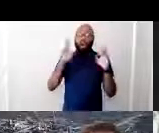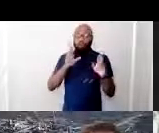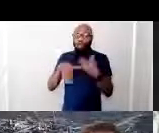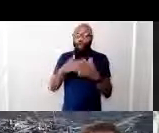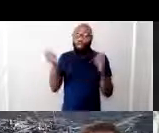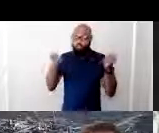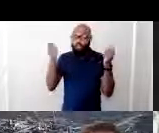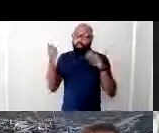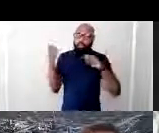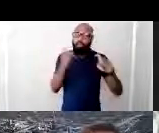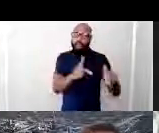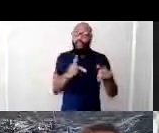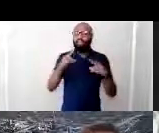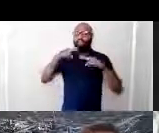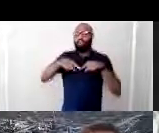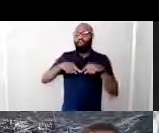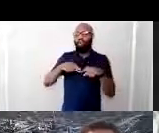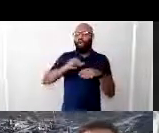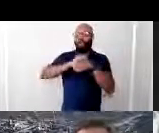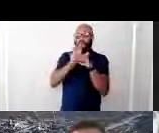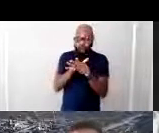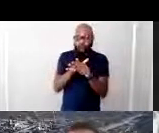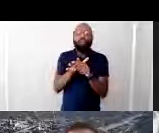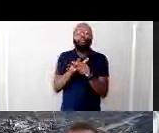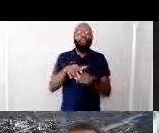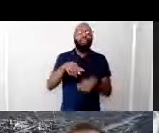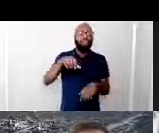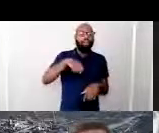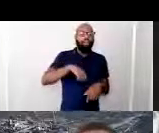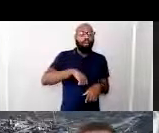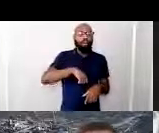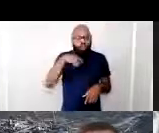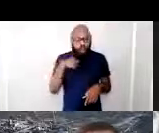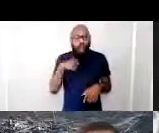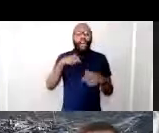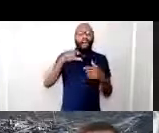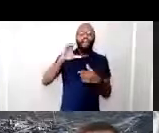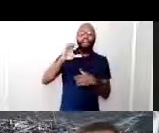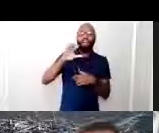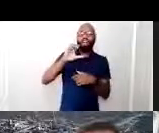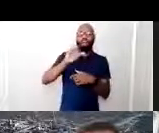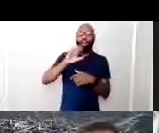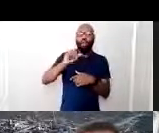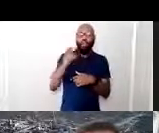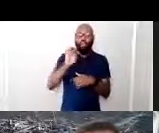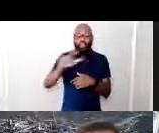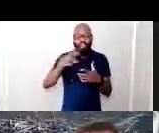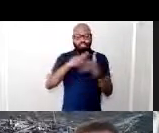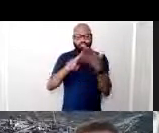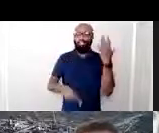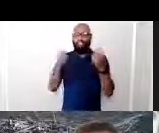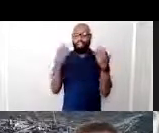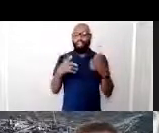COVID guidance. Holiday Village, Cary Fest, Pride, Carissa Street, Park Ave, Cornhill, and others. You know, there's a lot of these that we